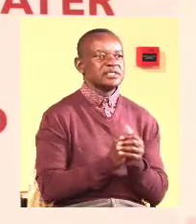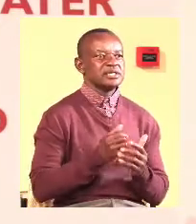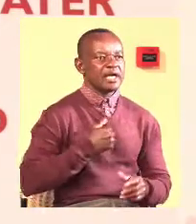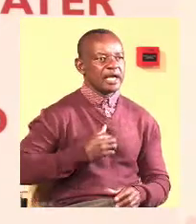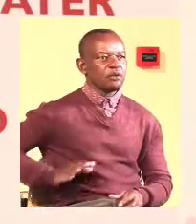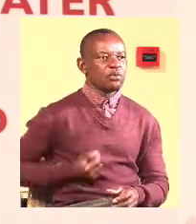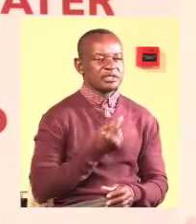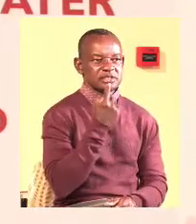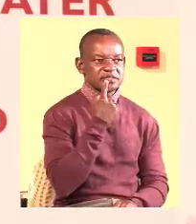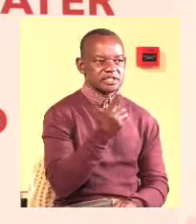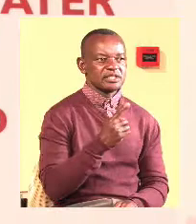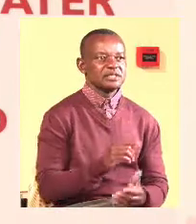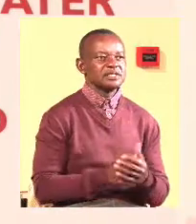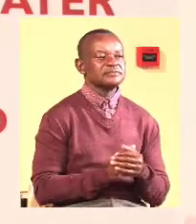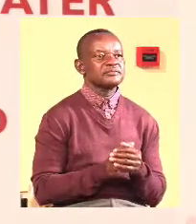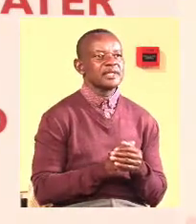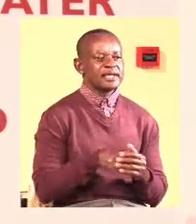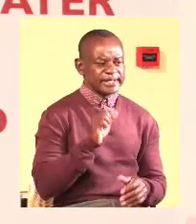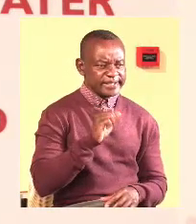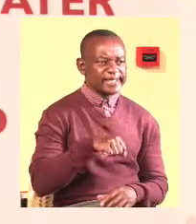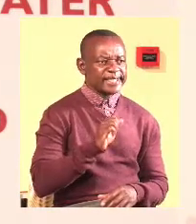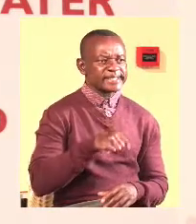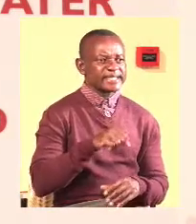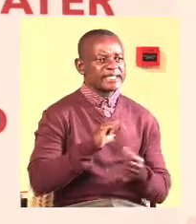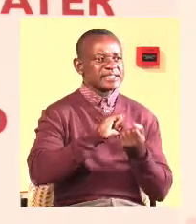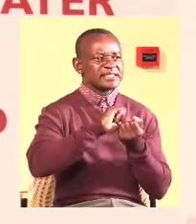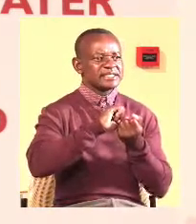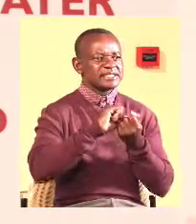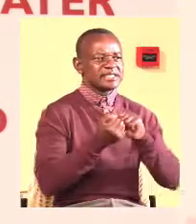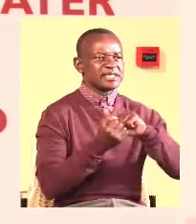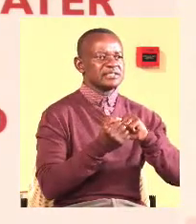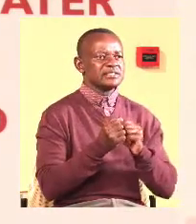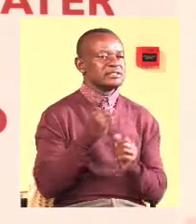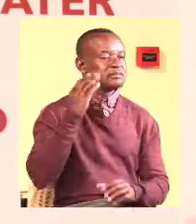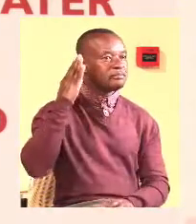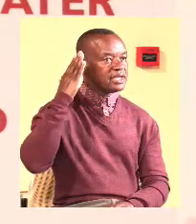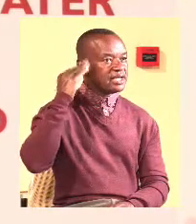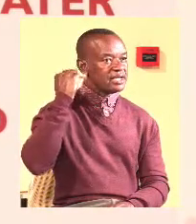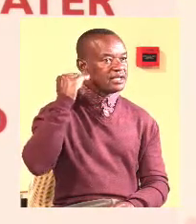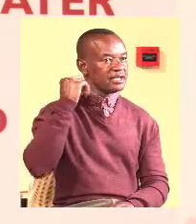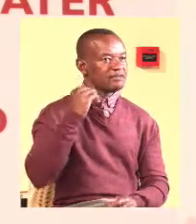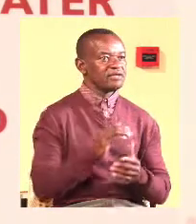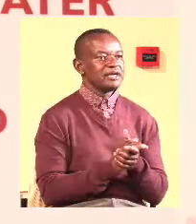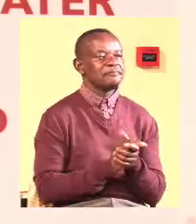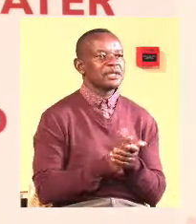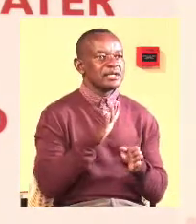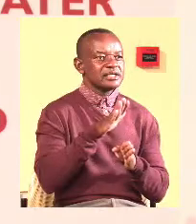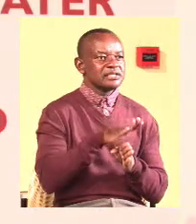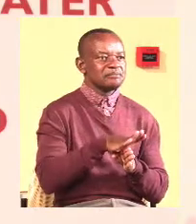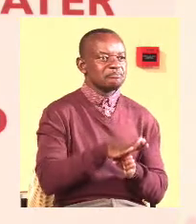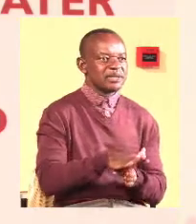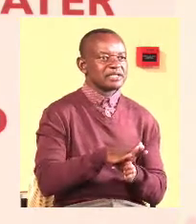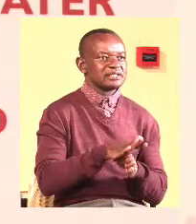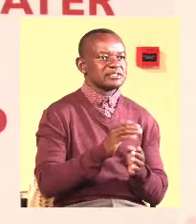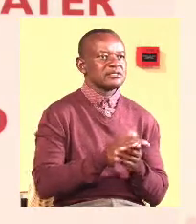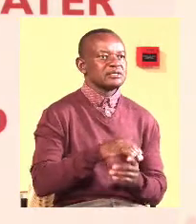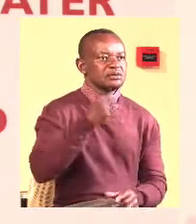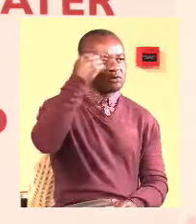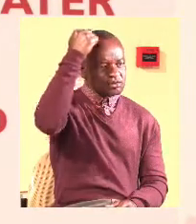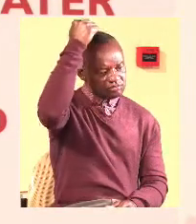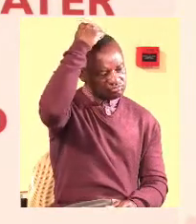course, changing behavior goes with what is in our minds. So, and